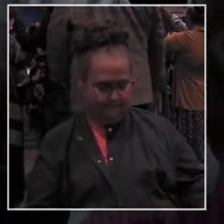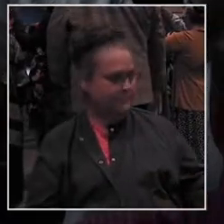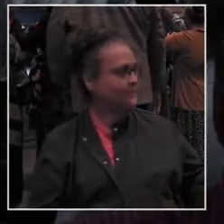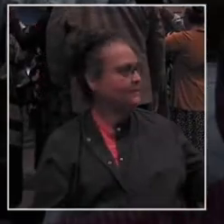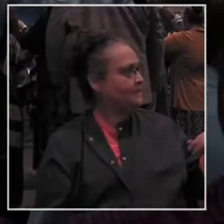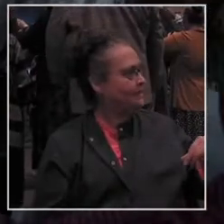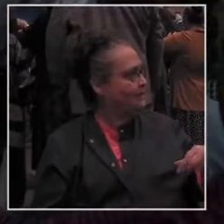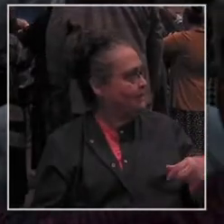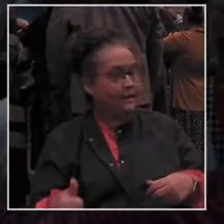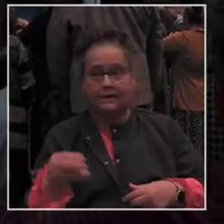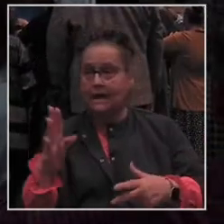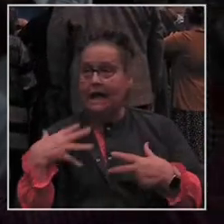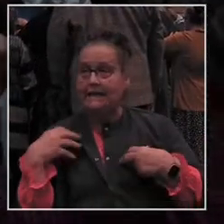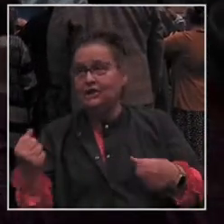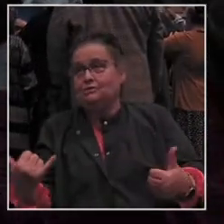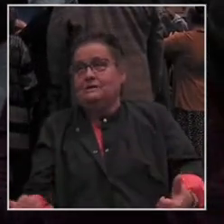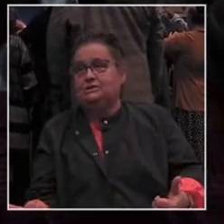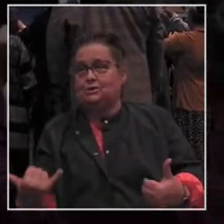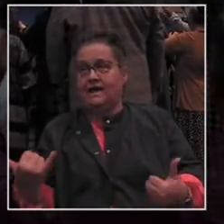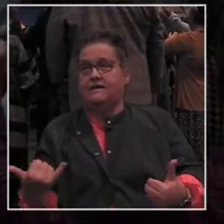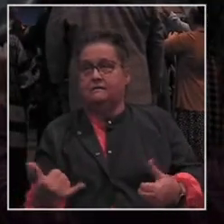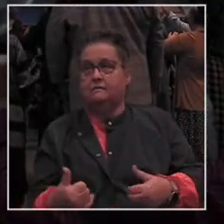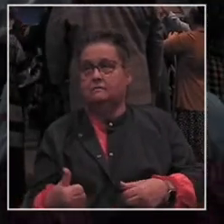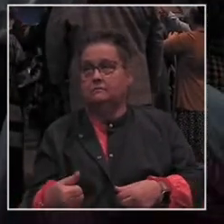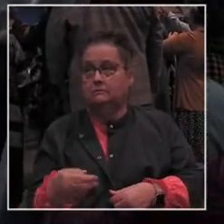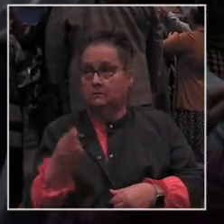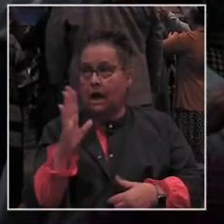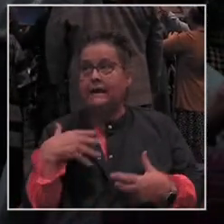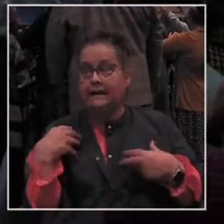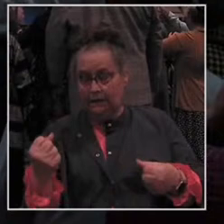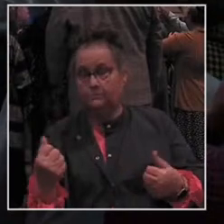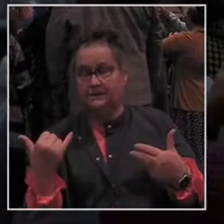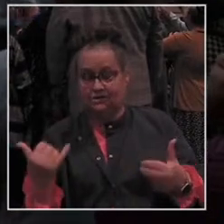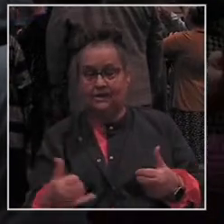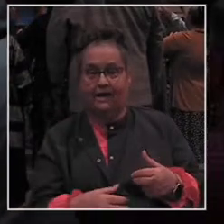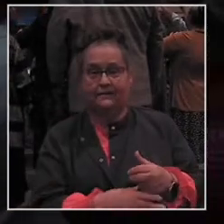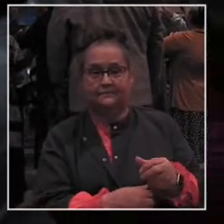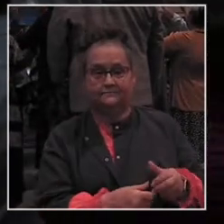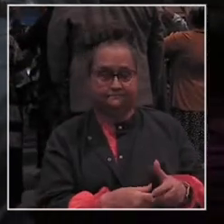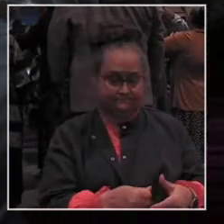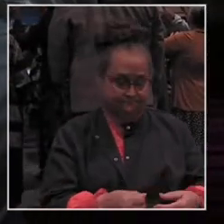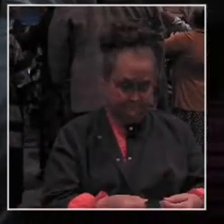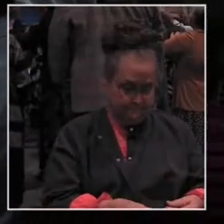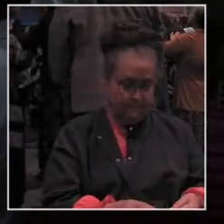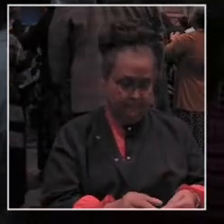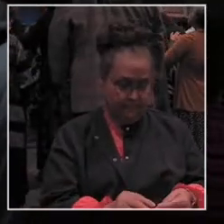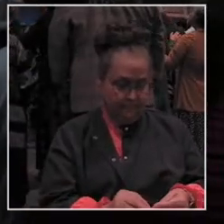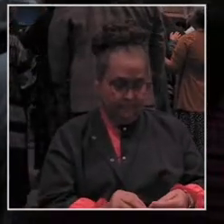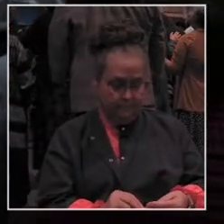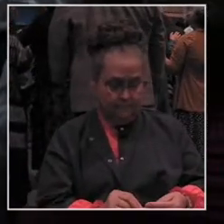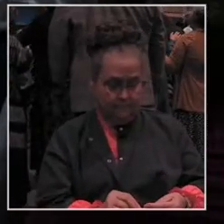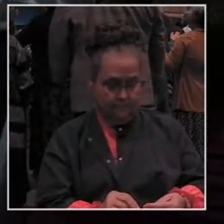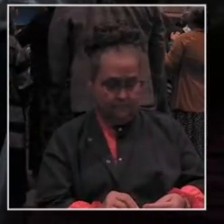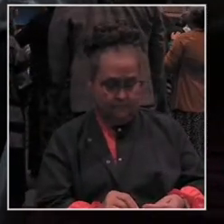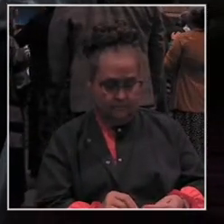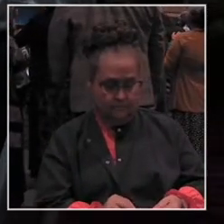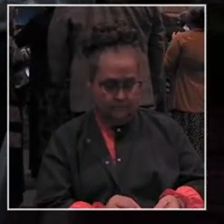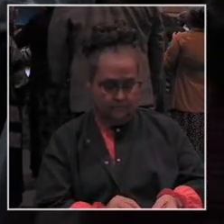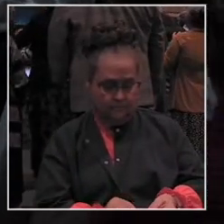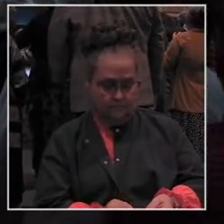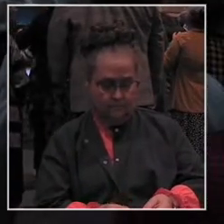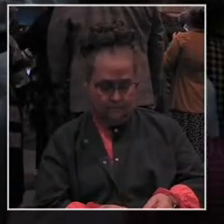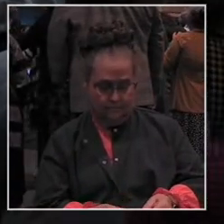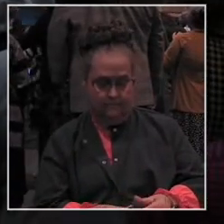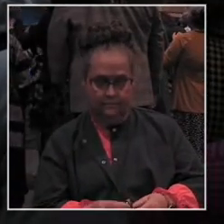of purpose and protection and salvation. And it's up here in the front today, and God's willing to give it. Just come and get in